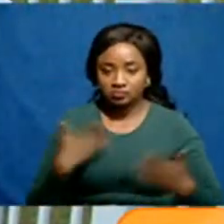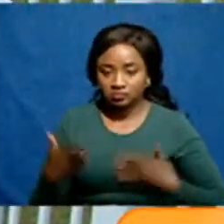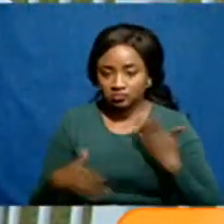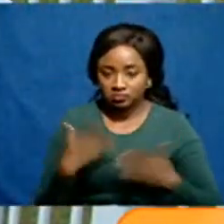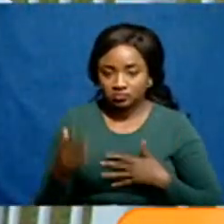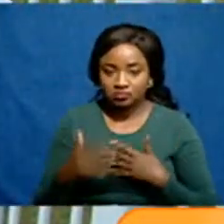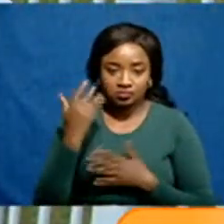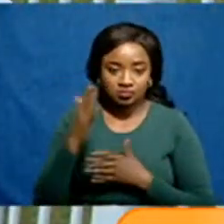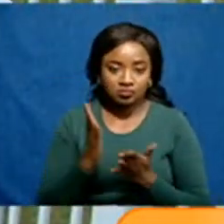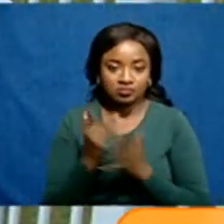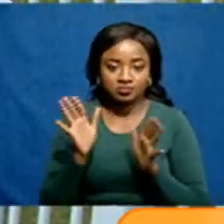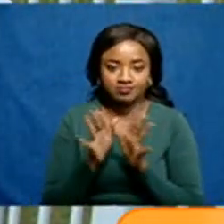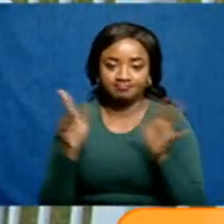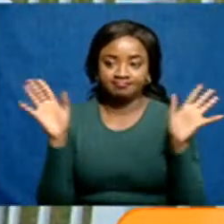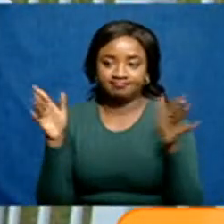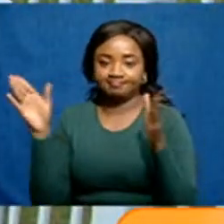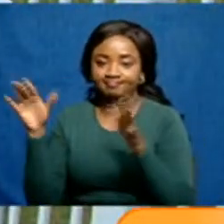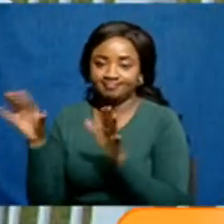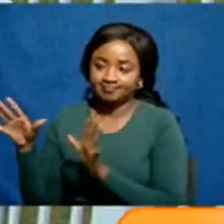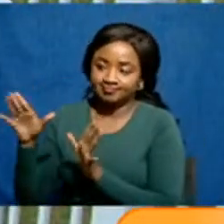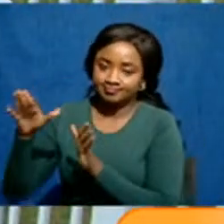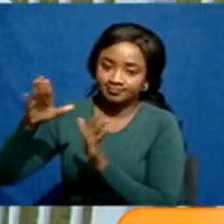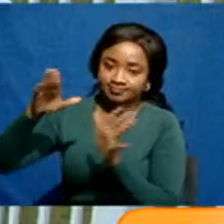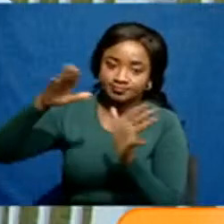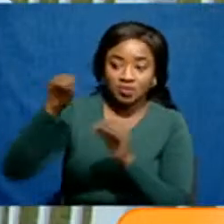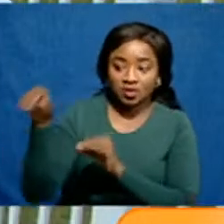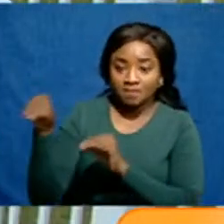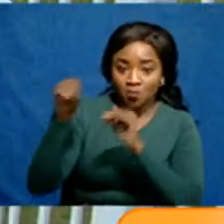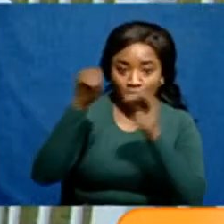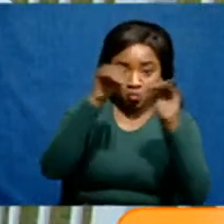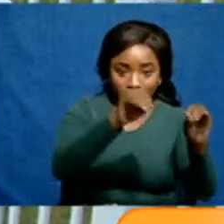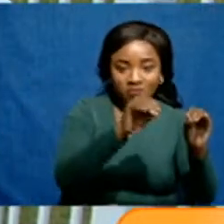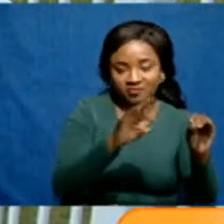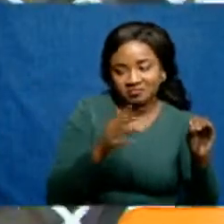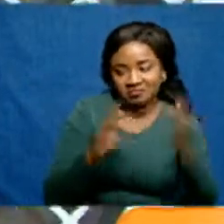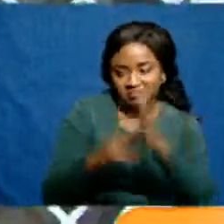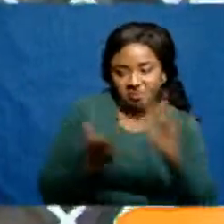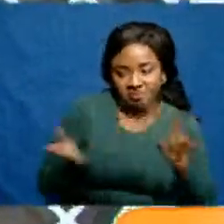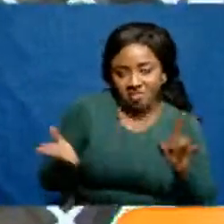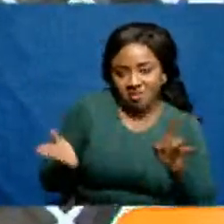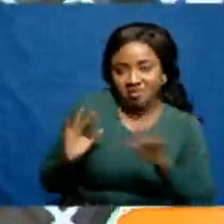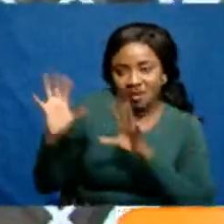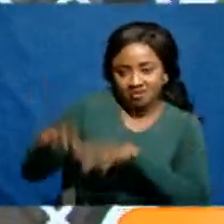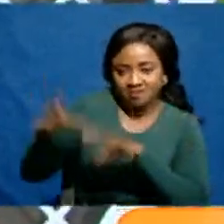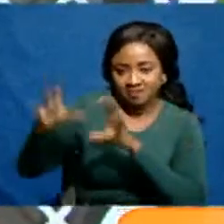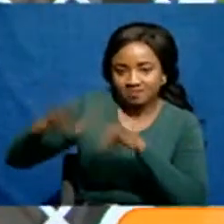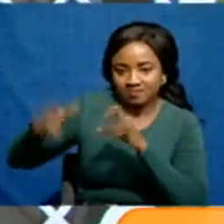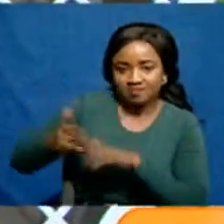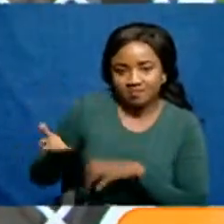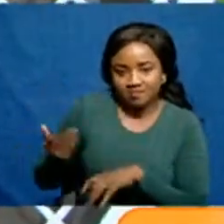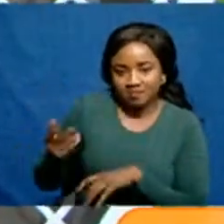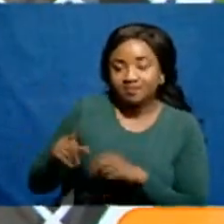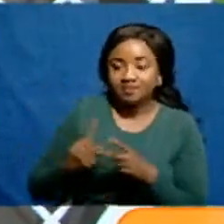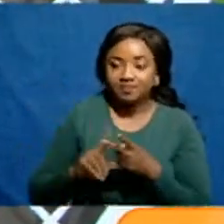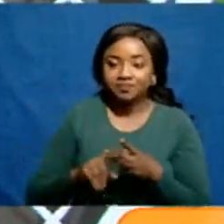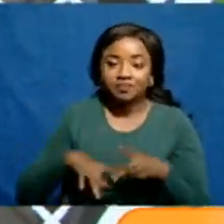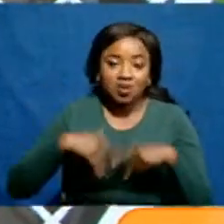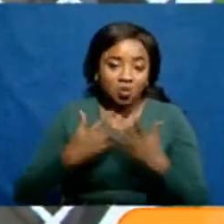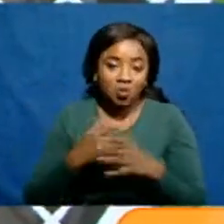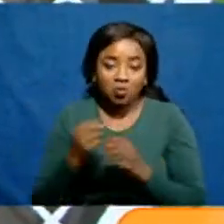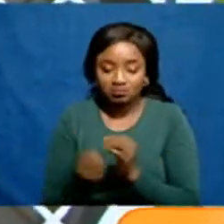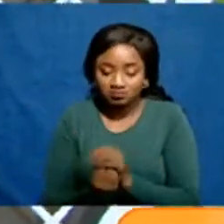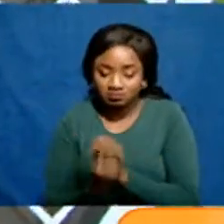where certain birds' early migration might indicate an early rainy season. Specific plants blooming at a certain